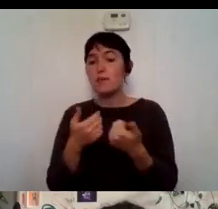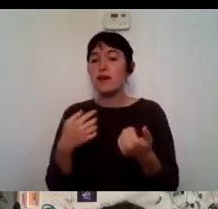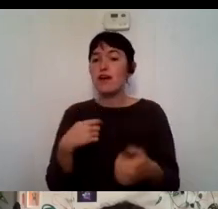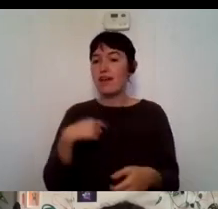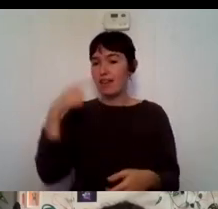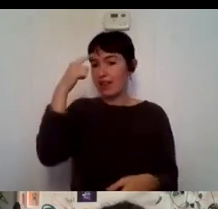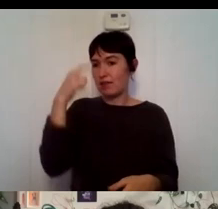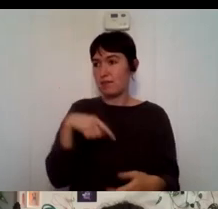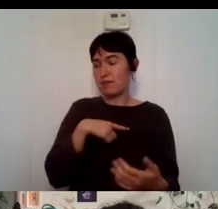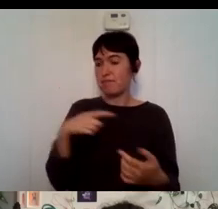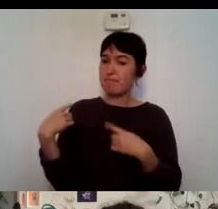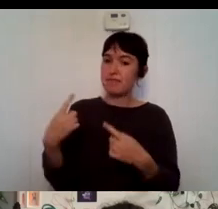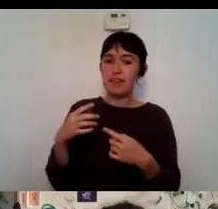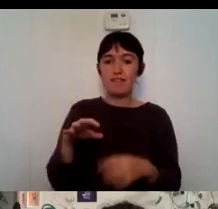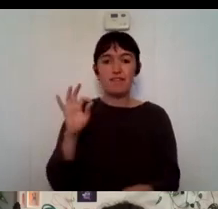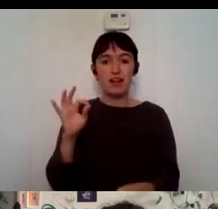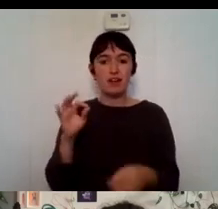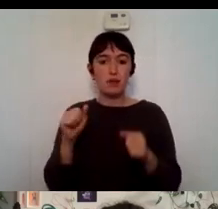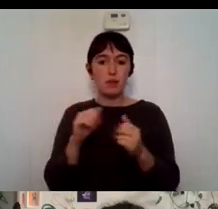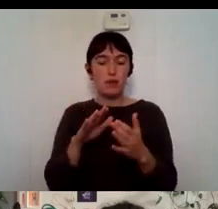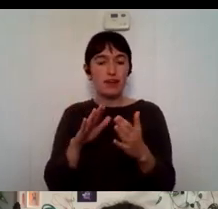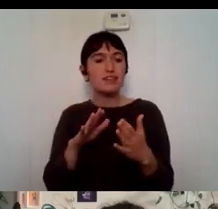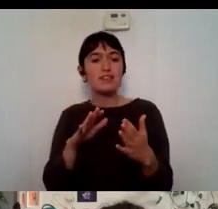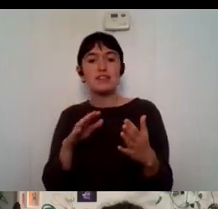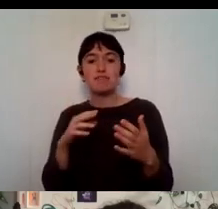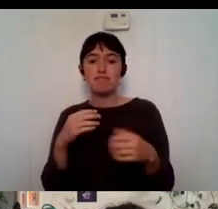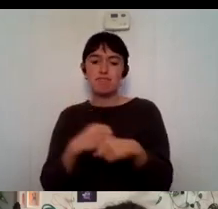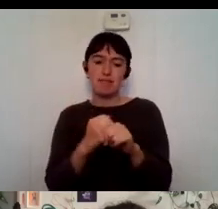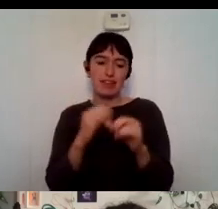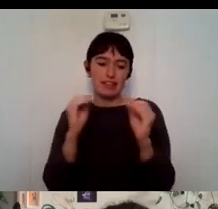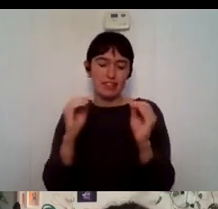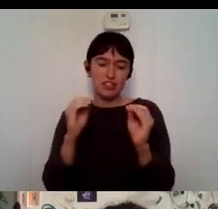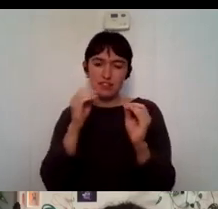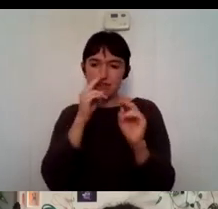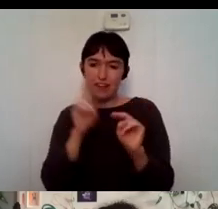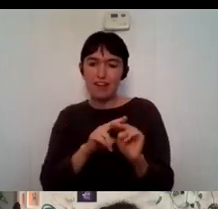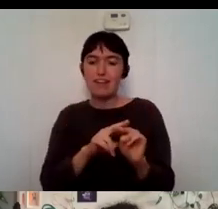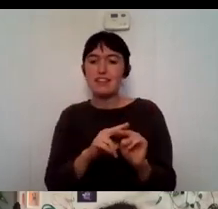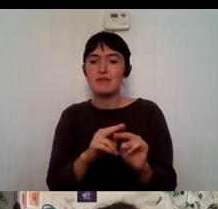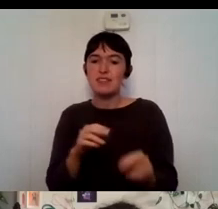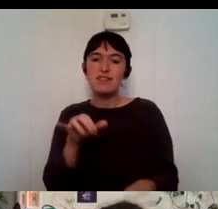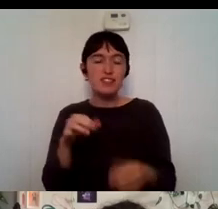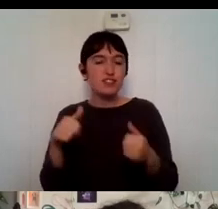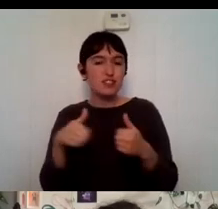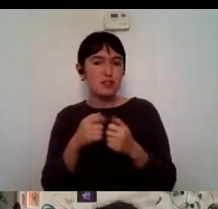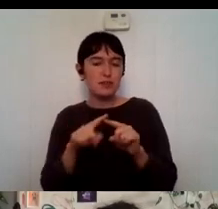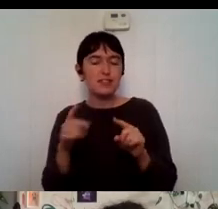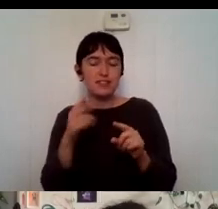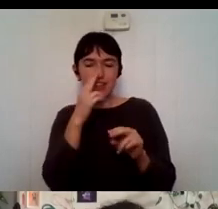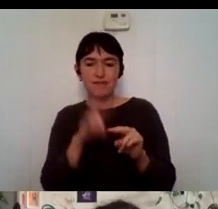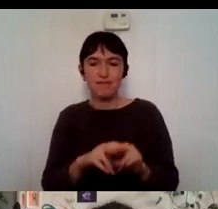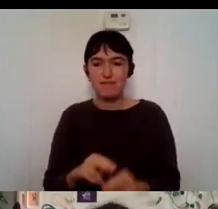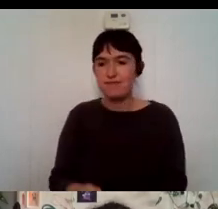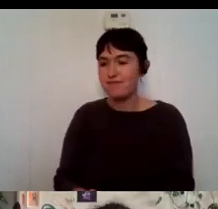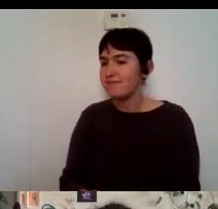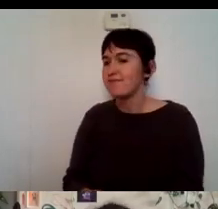and fun too. So that's also been a challenge, but also a fun one. Yeah, awesome. Thank you. All right. One